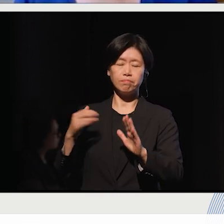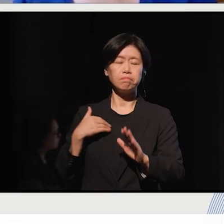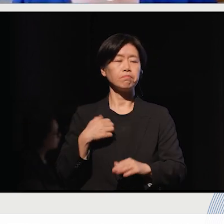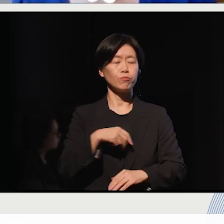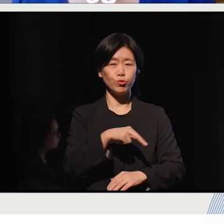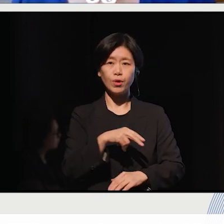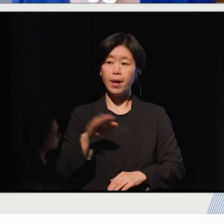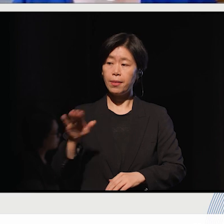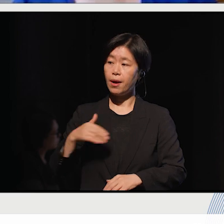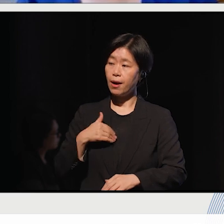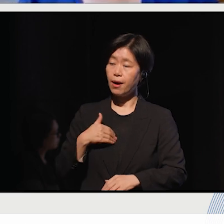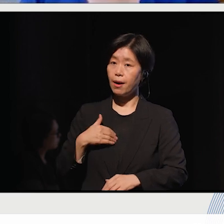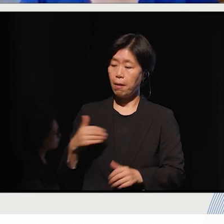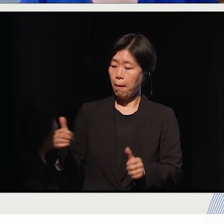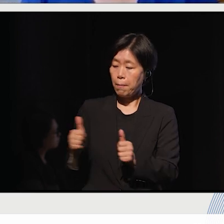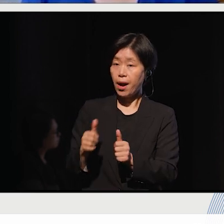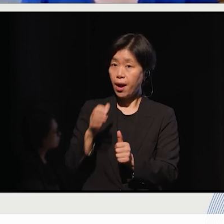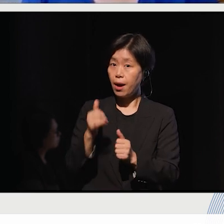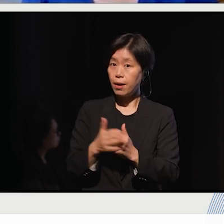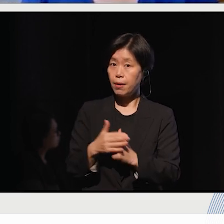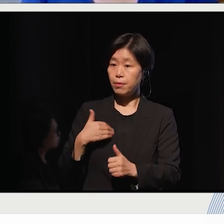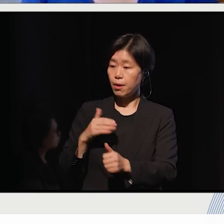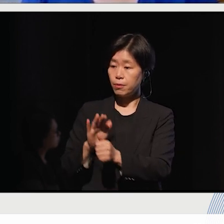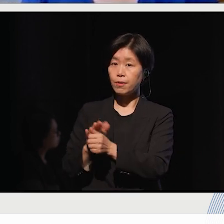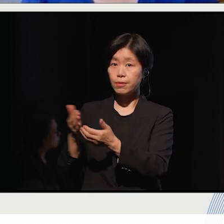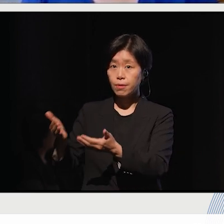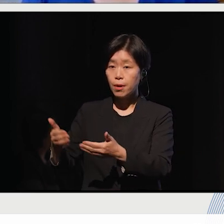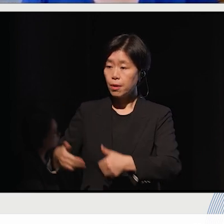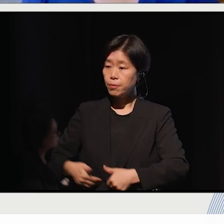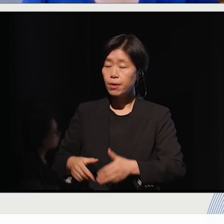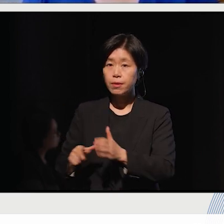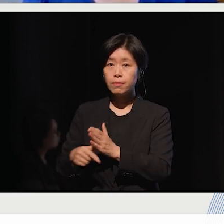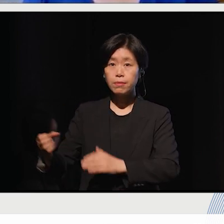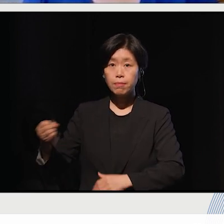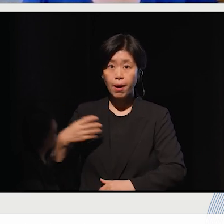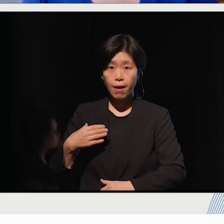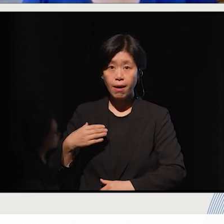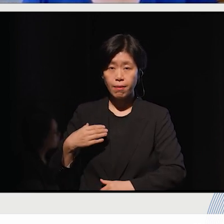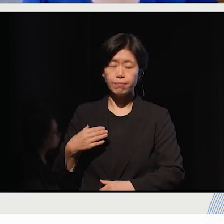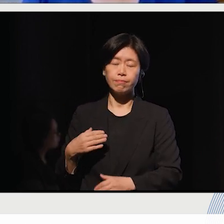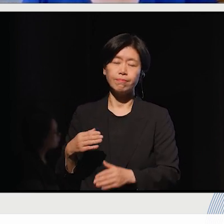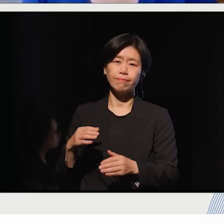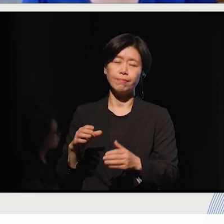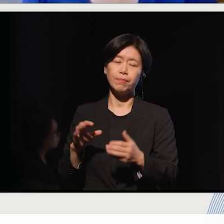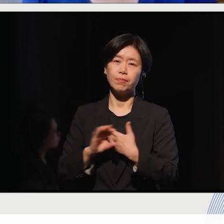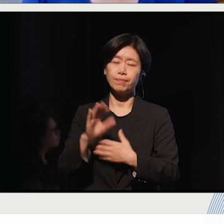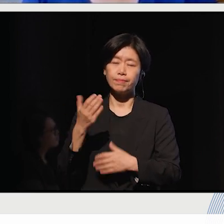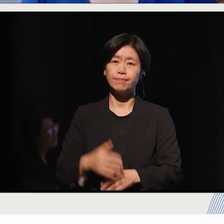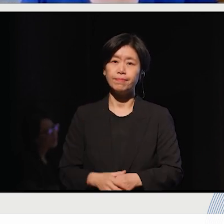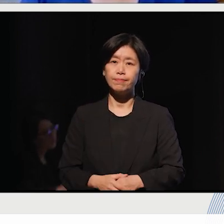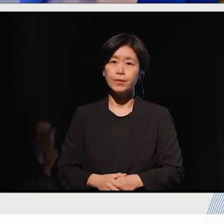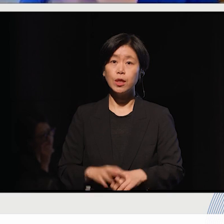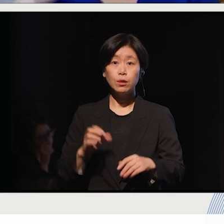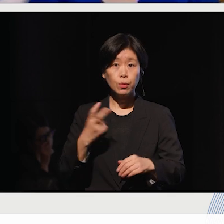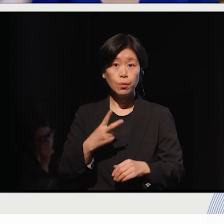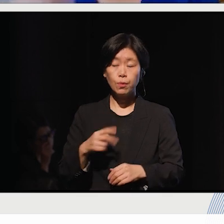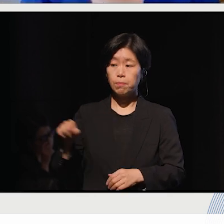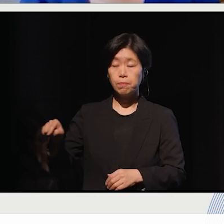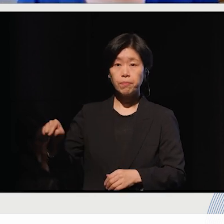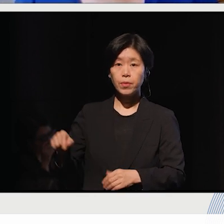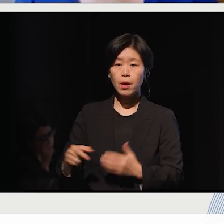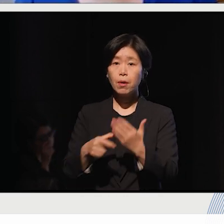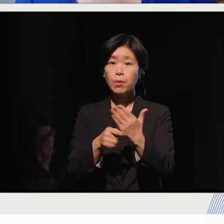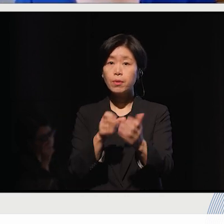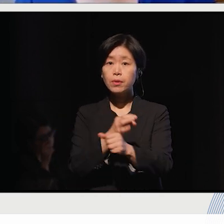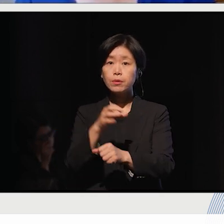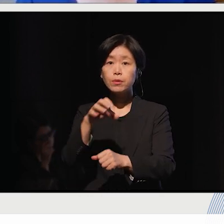is. Would you like me to be your sighted guide today, or would you like me just to walk with you over to the box office?" Treating